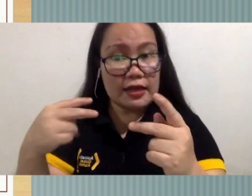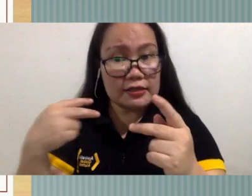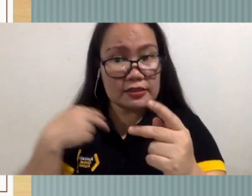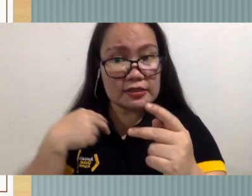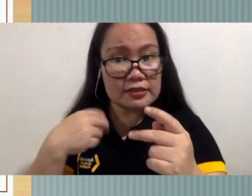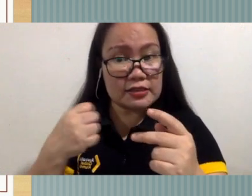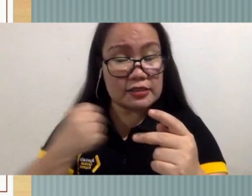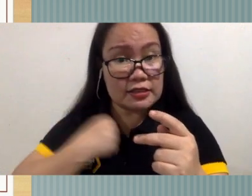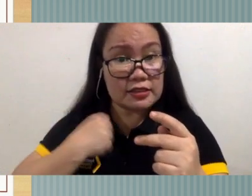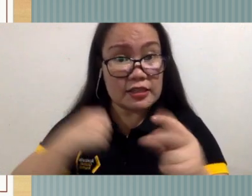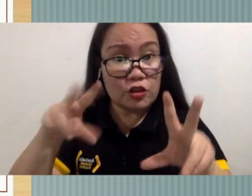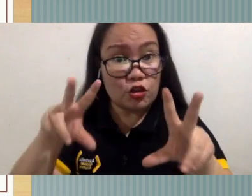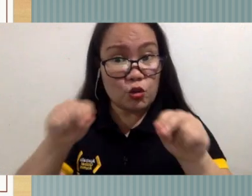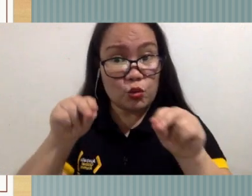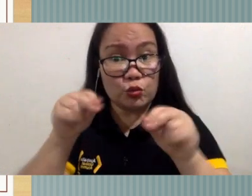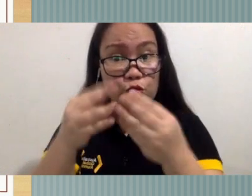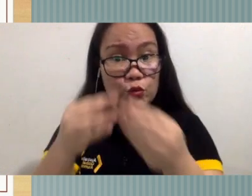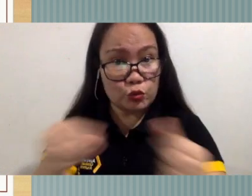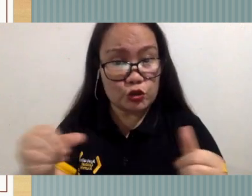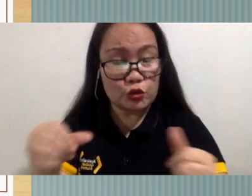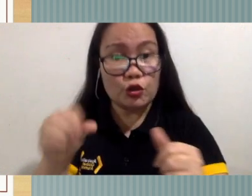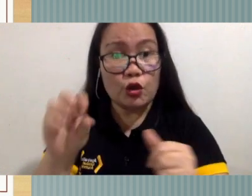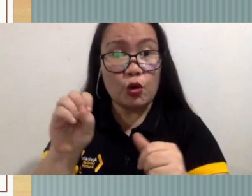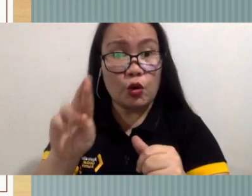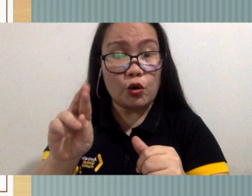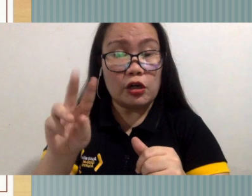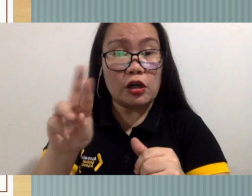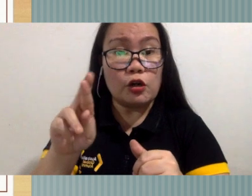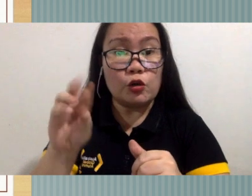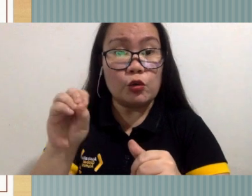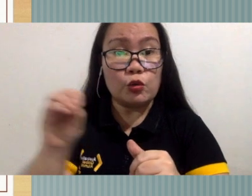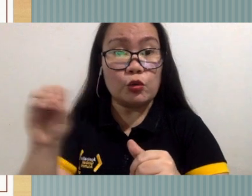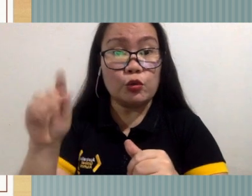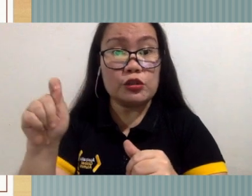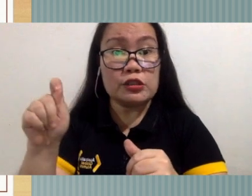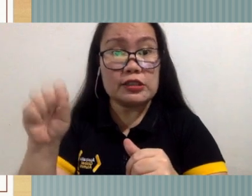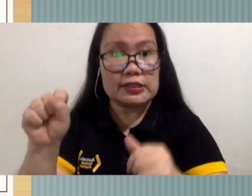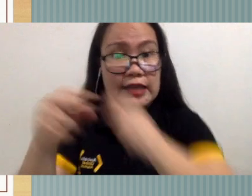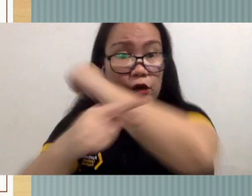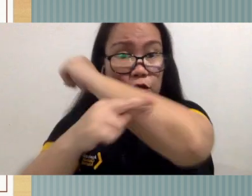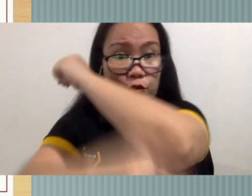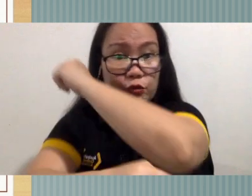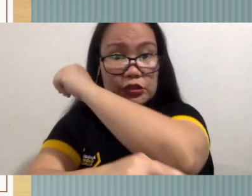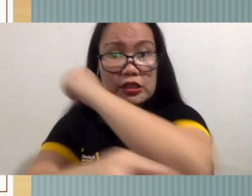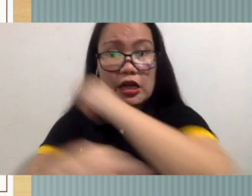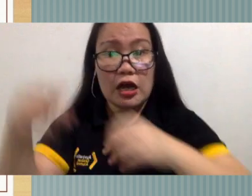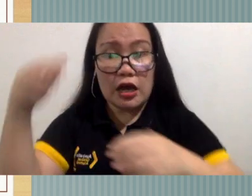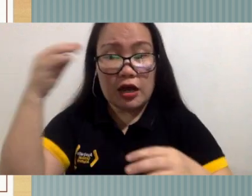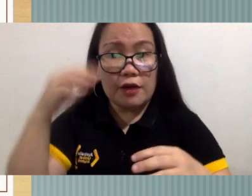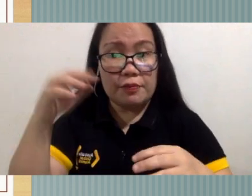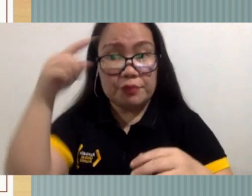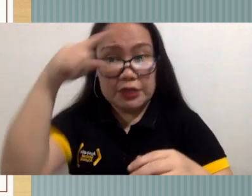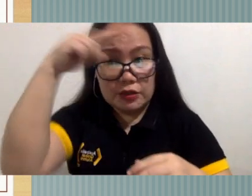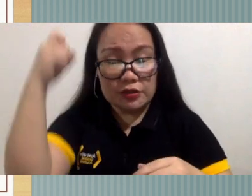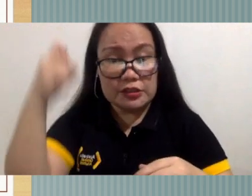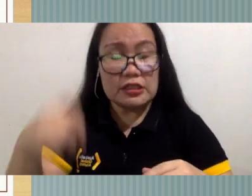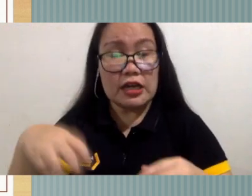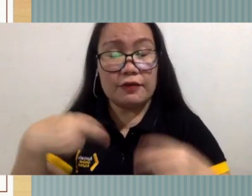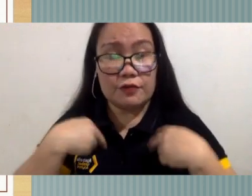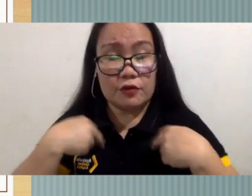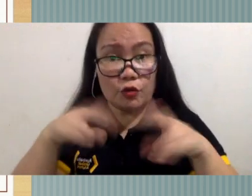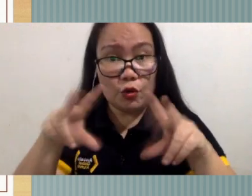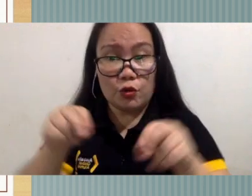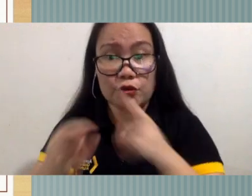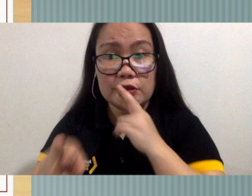to k, and it has no solutions or roots. Bakit? Because there is no real